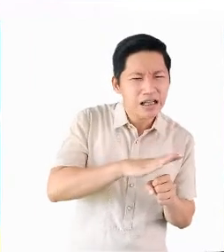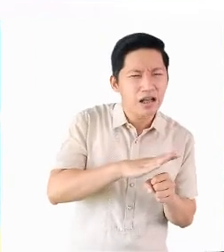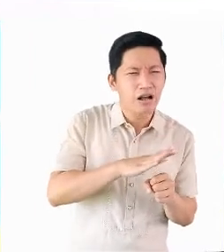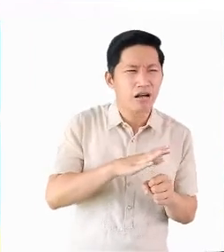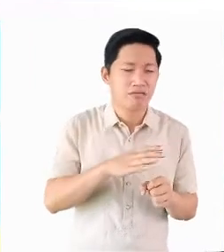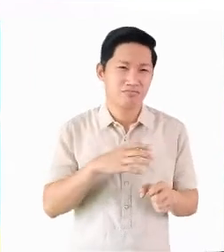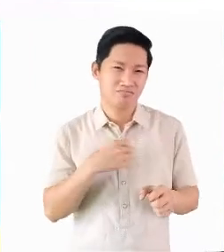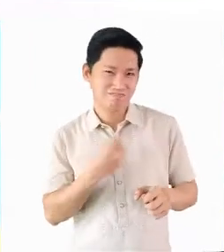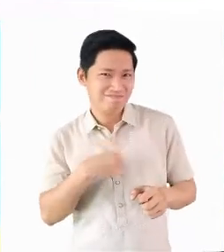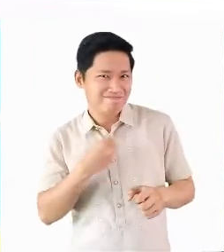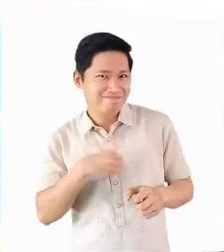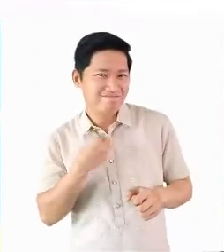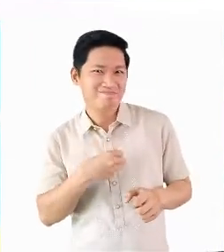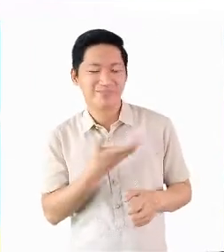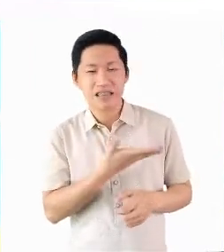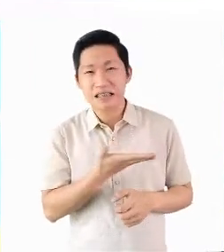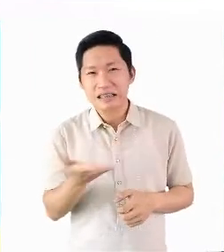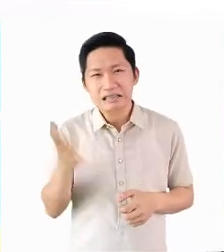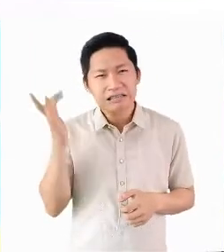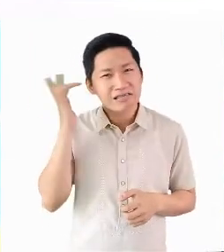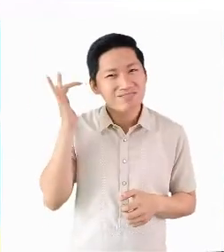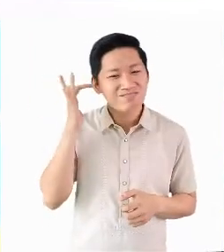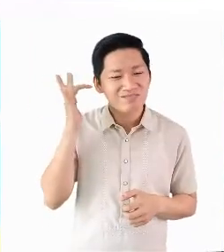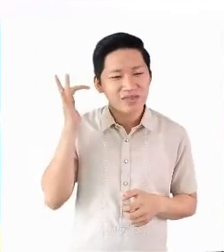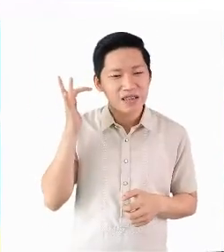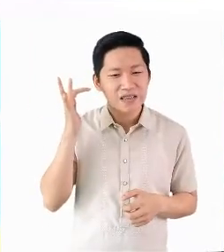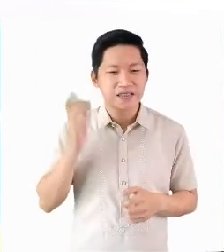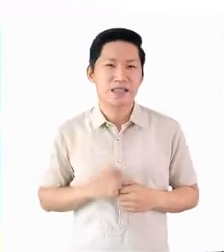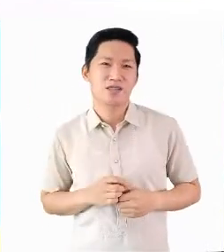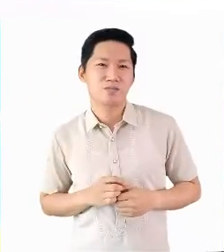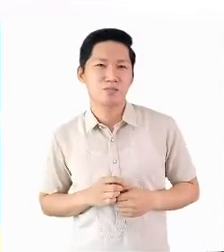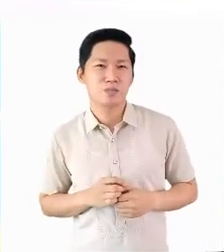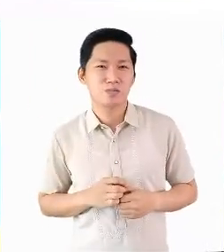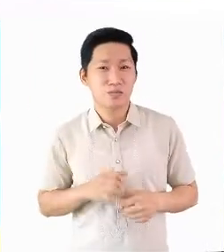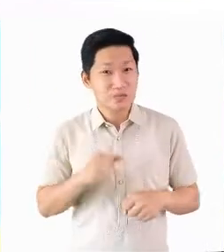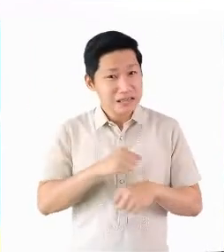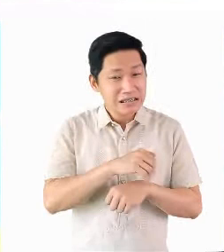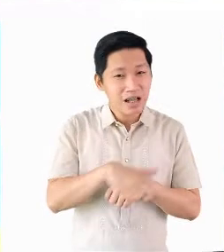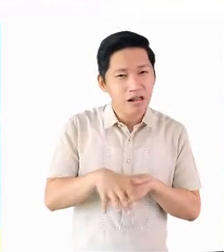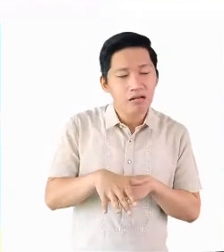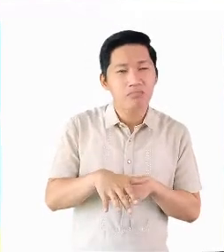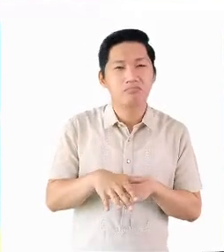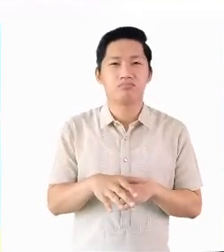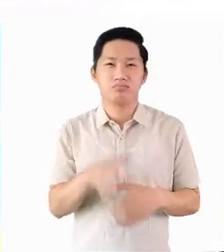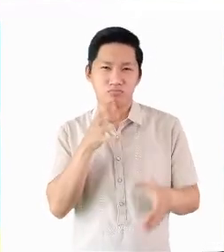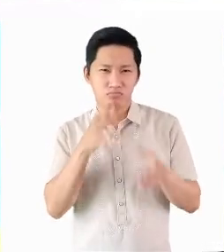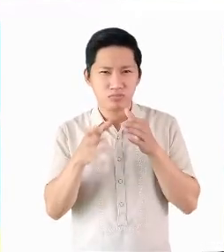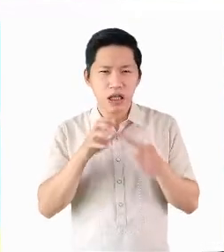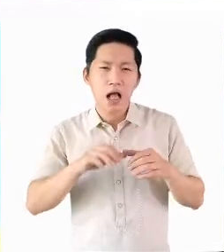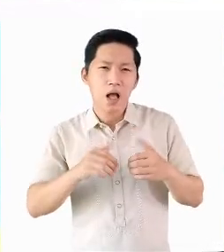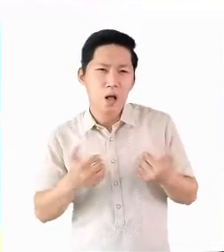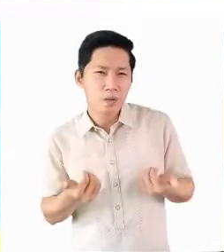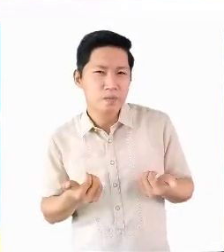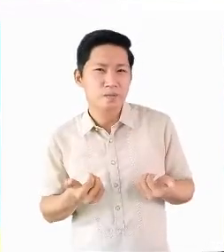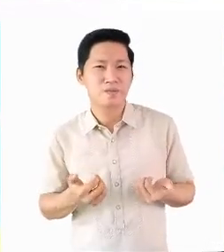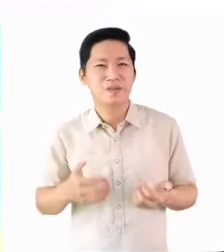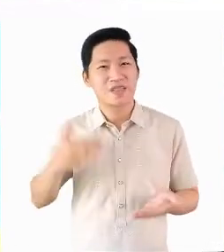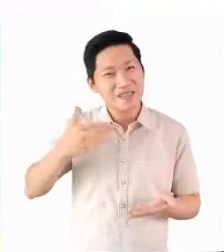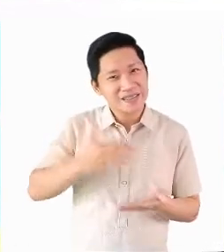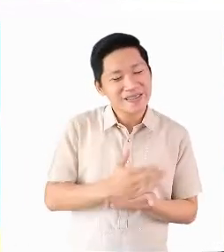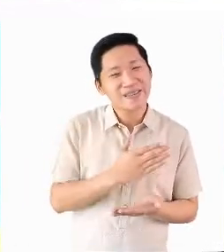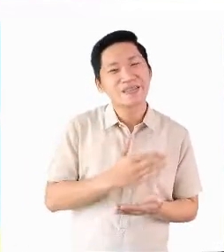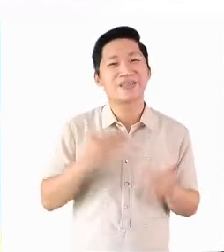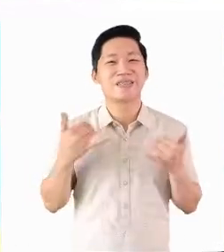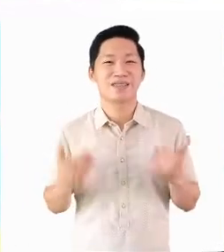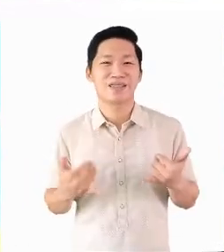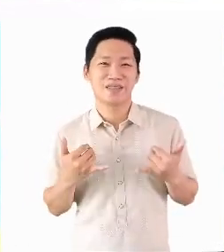I'm so sorry for those. How do you think those noises affect our communication? Alright, so